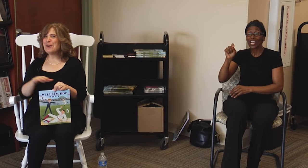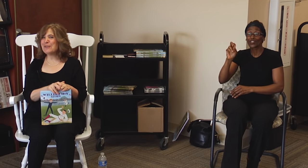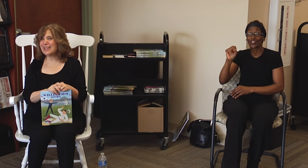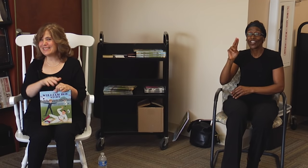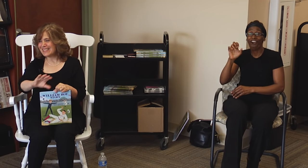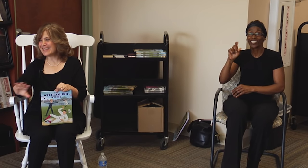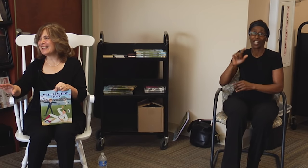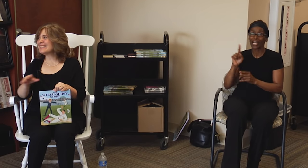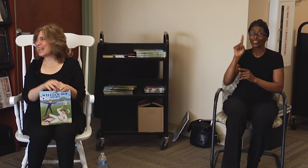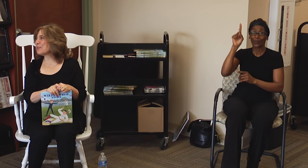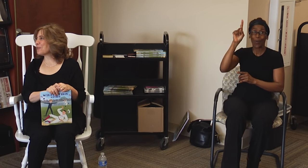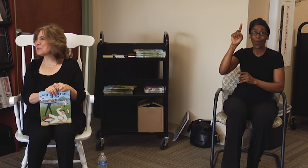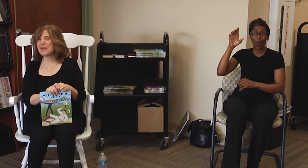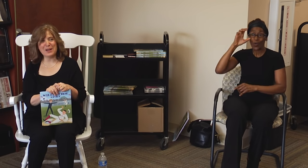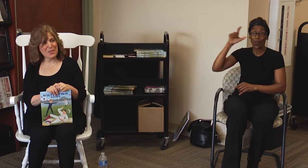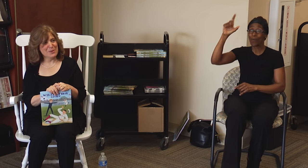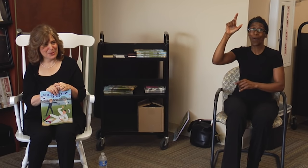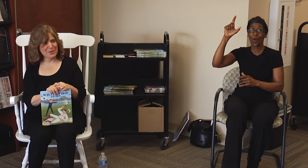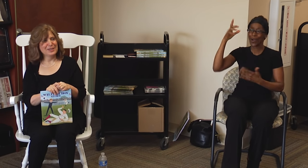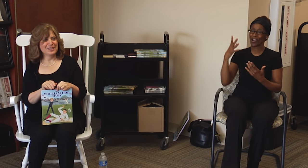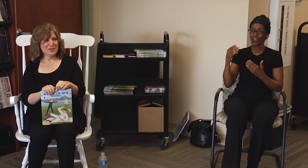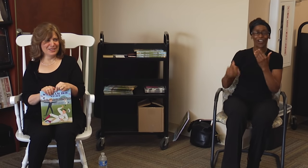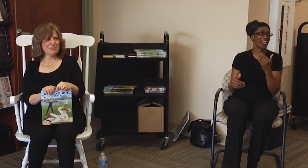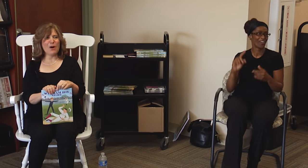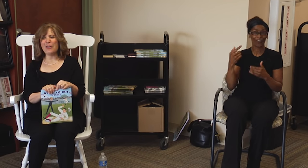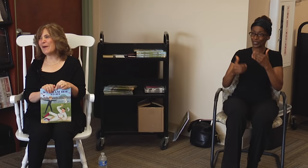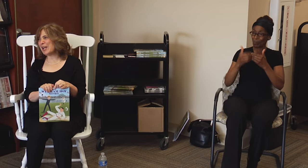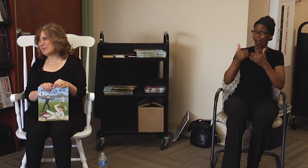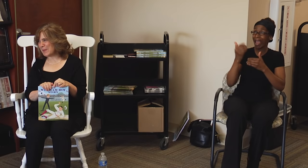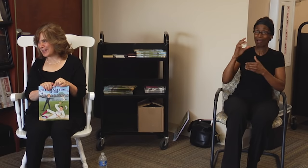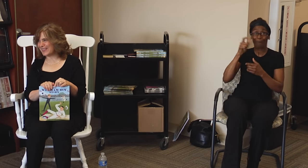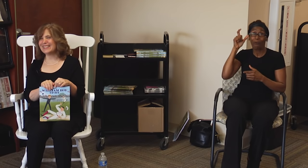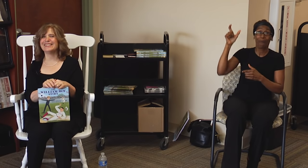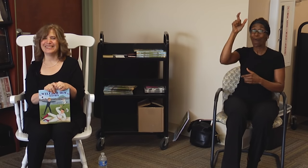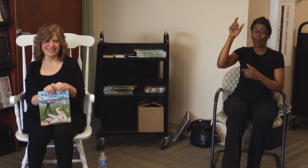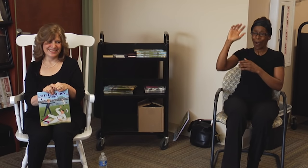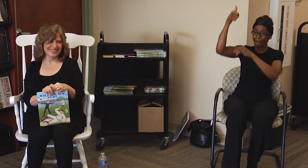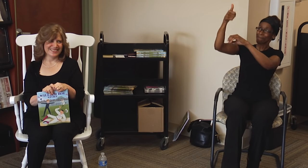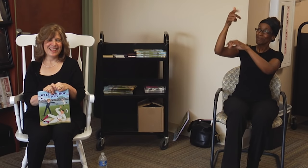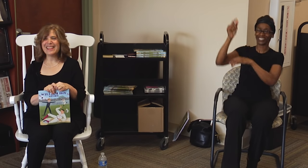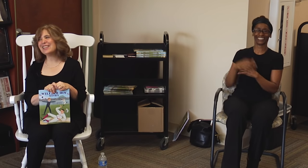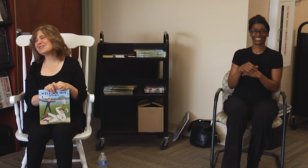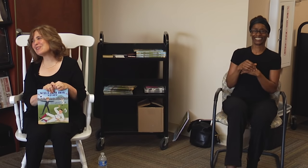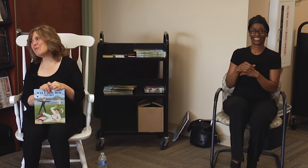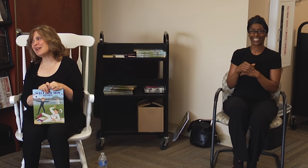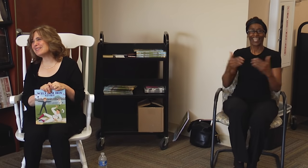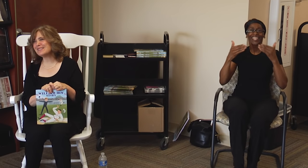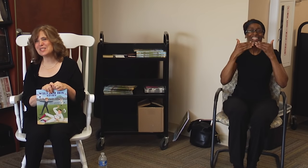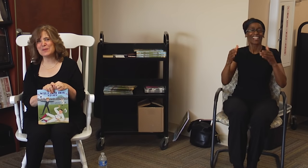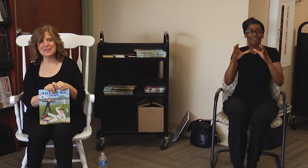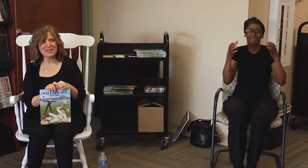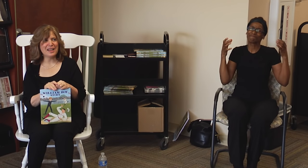one of his signs said, the first bread on the moon, the Paul Hoy Helms Bakery. Thank you so